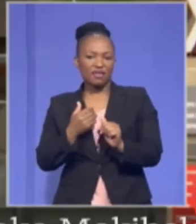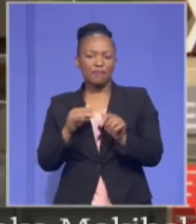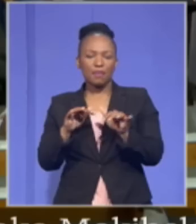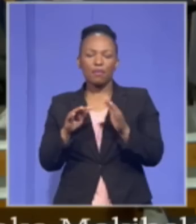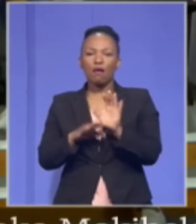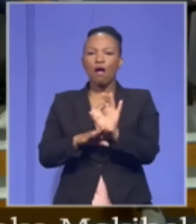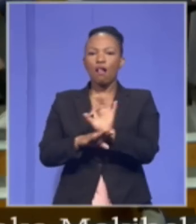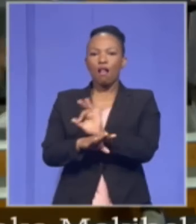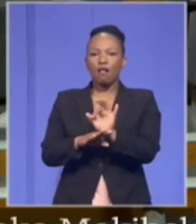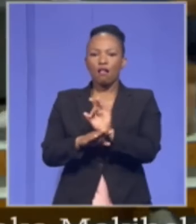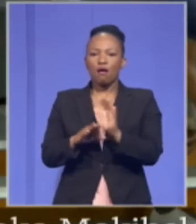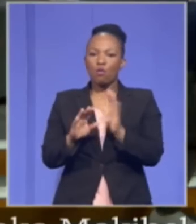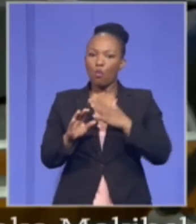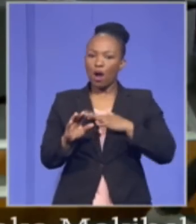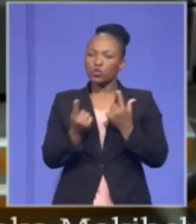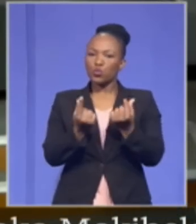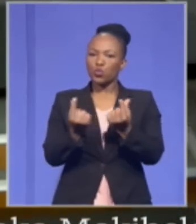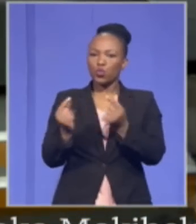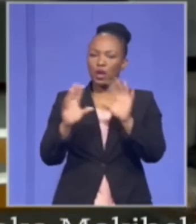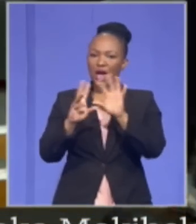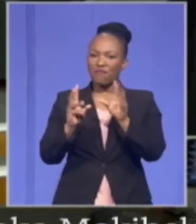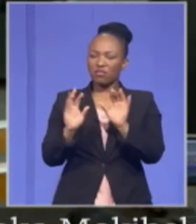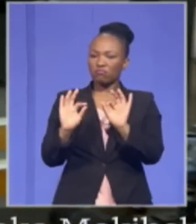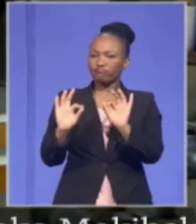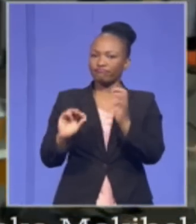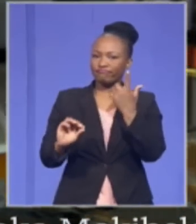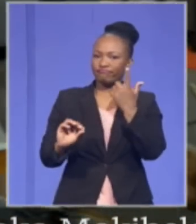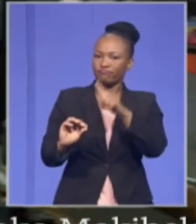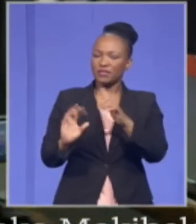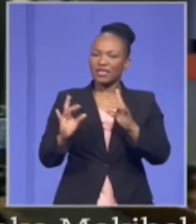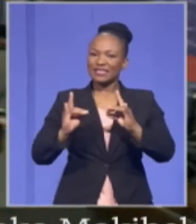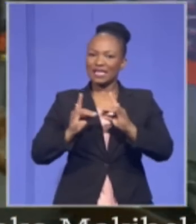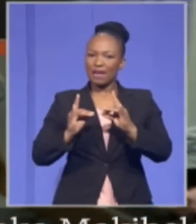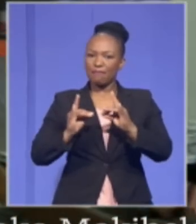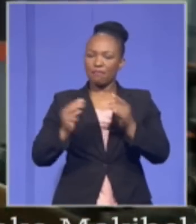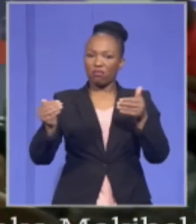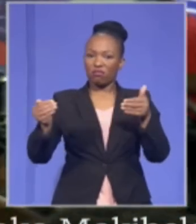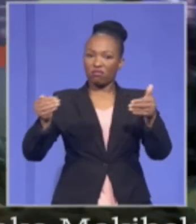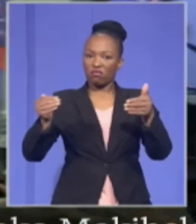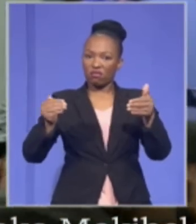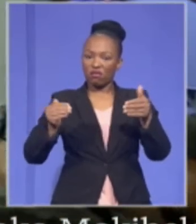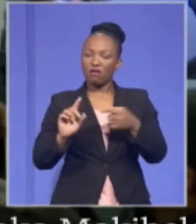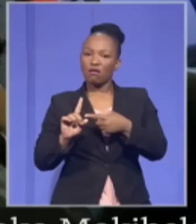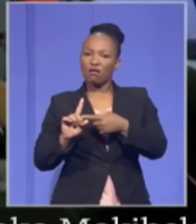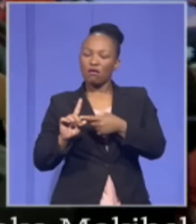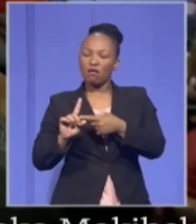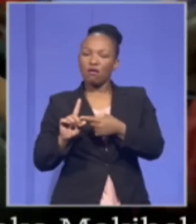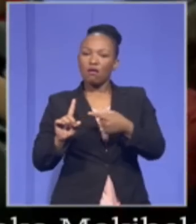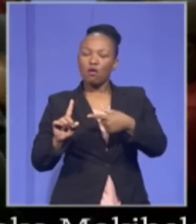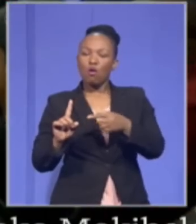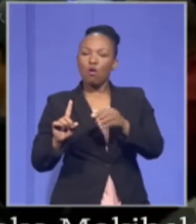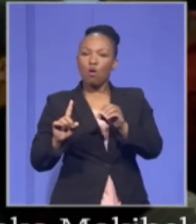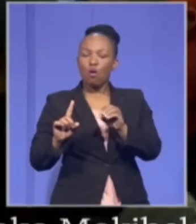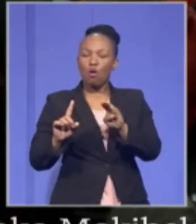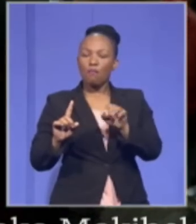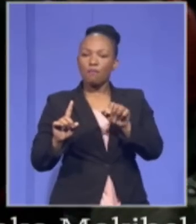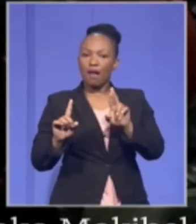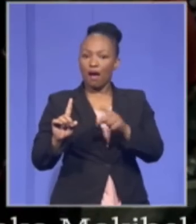tšohle di sepele gabotse go ya ka mohlankedi mogolo wa stadium management Bertie Grobler. When